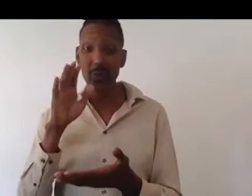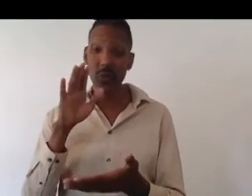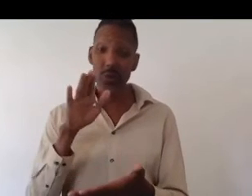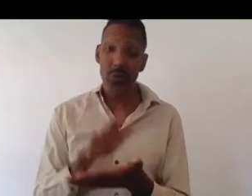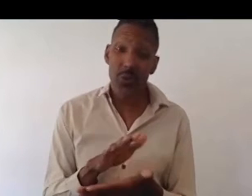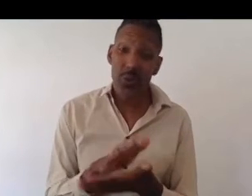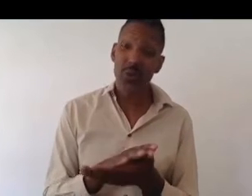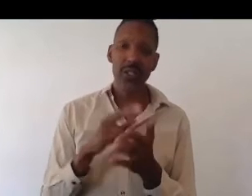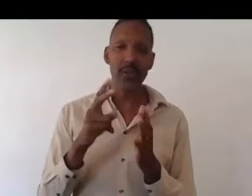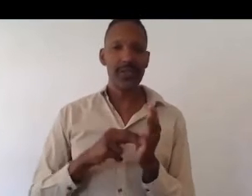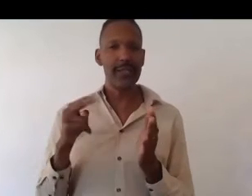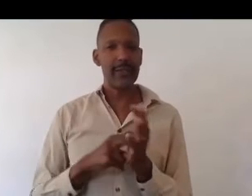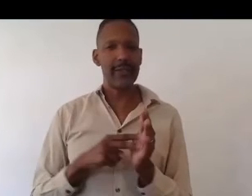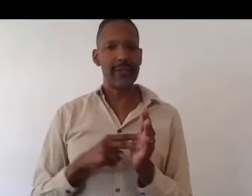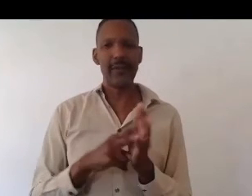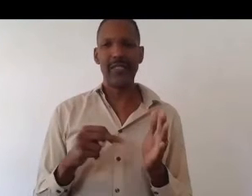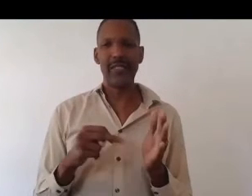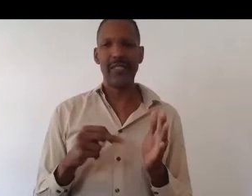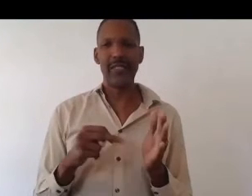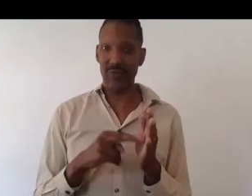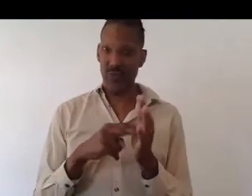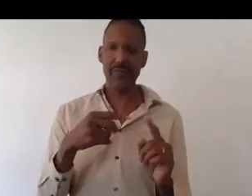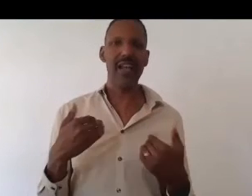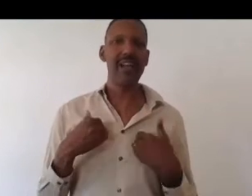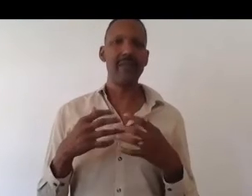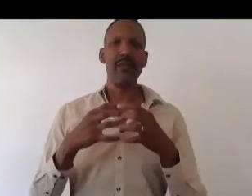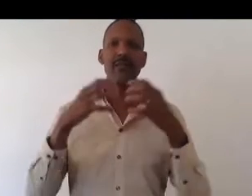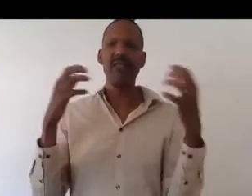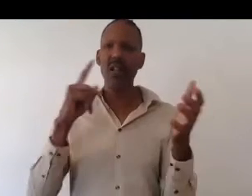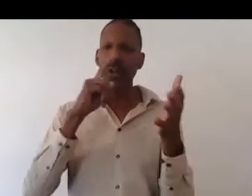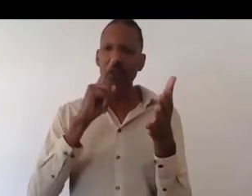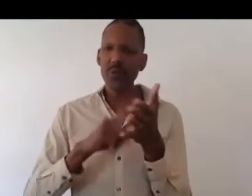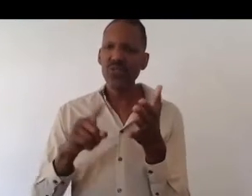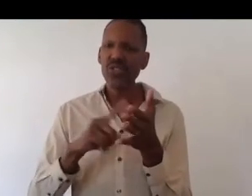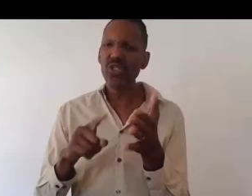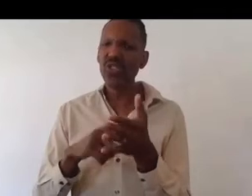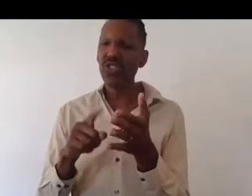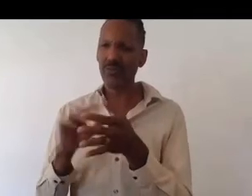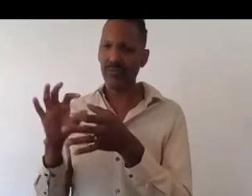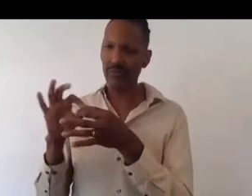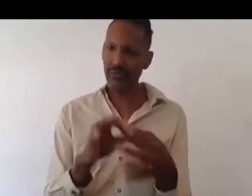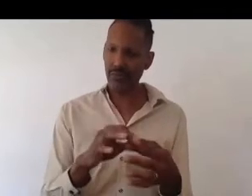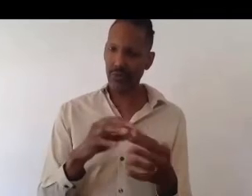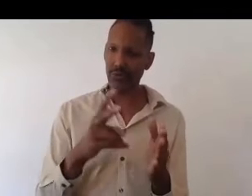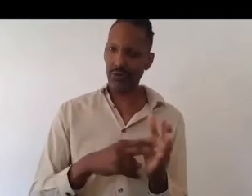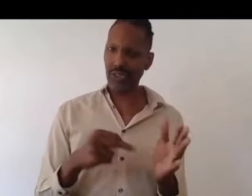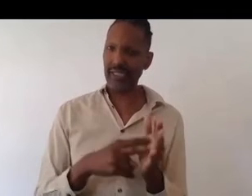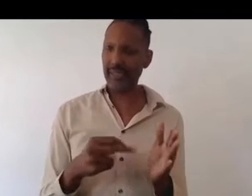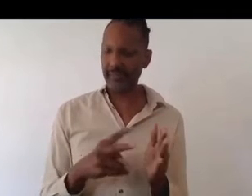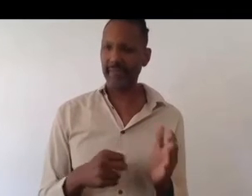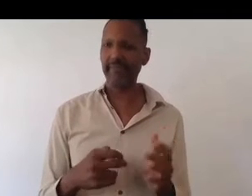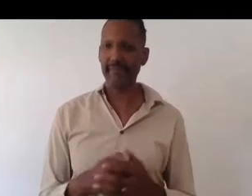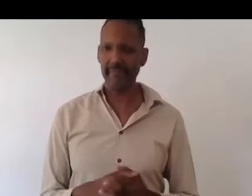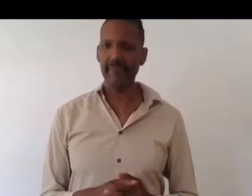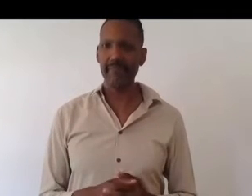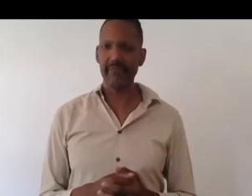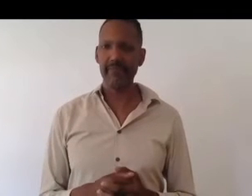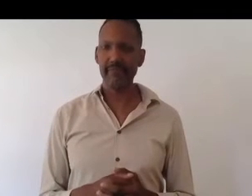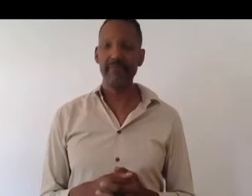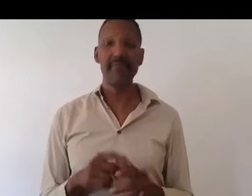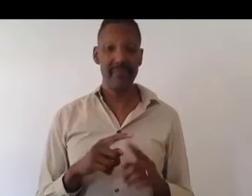homes. There's a lot of research around the value of that. But have you been reading about math in particular,